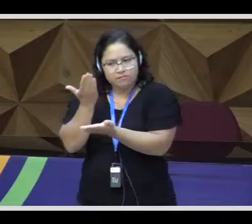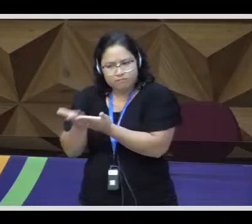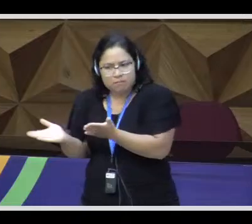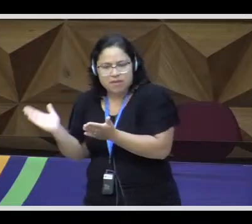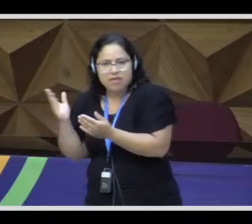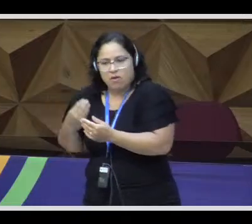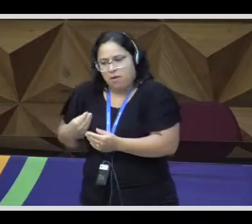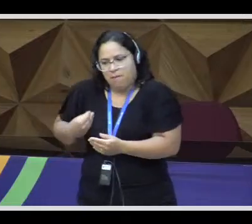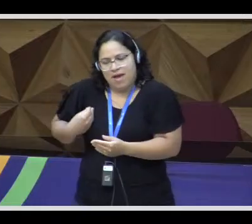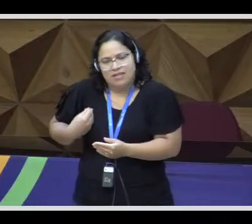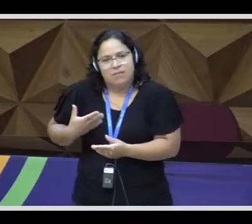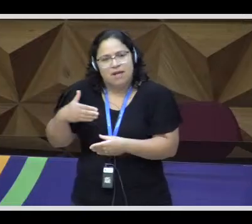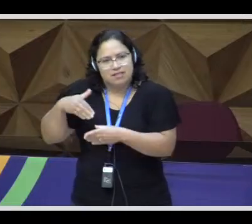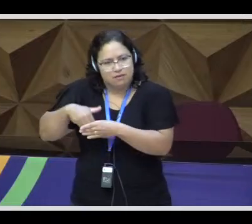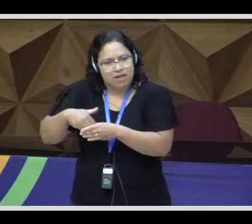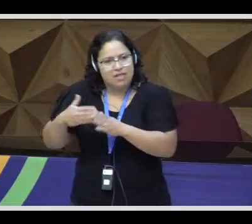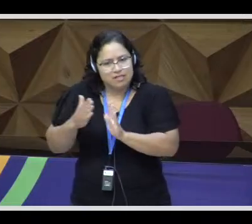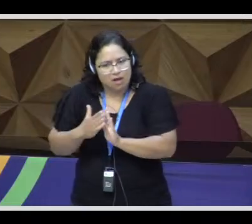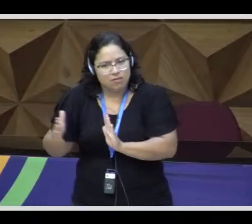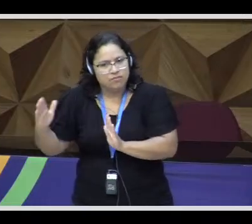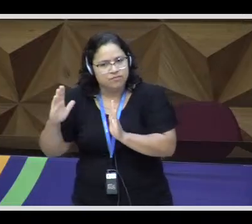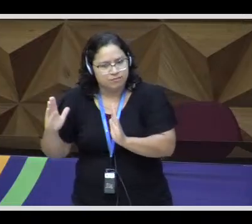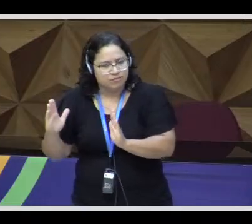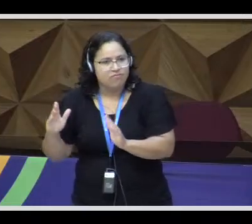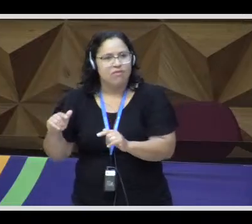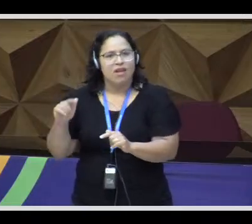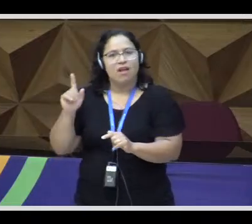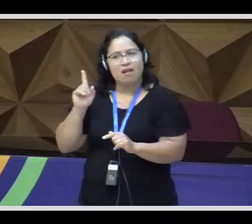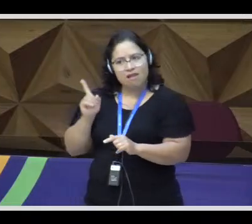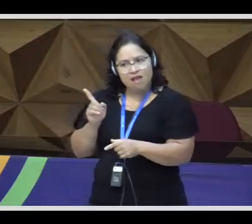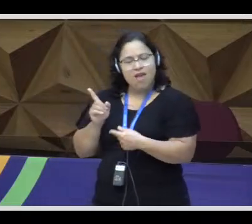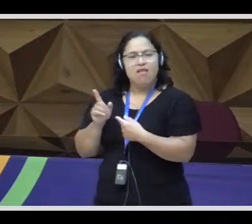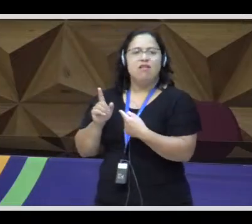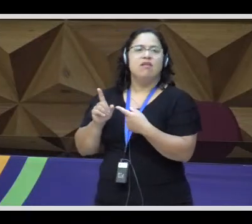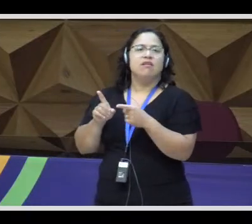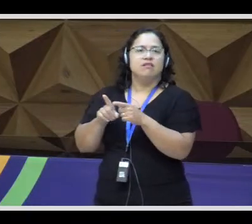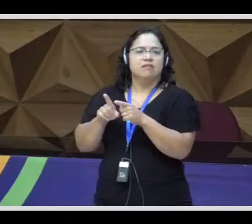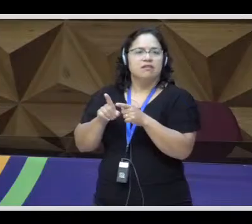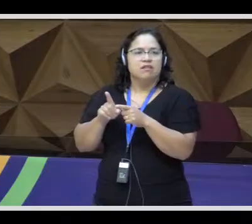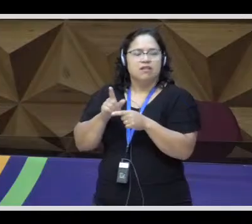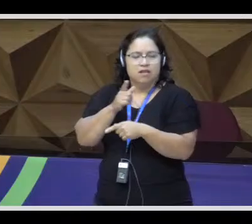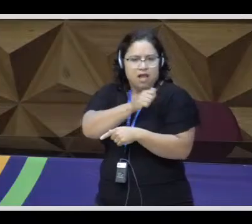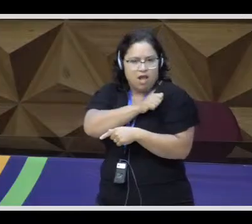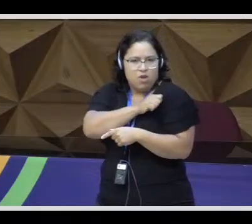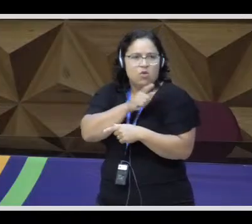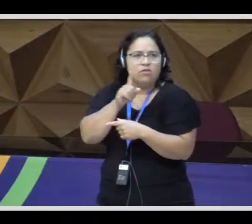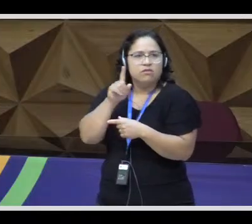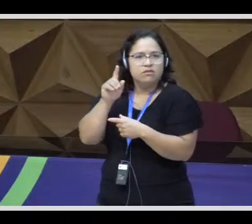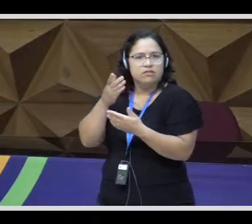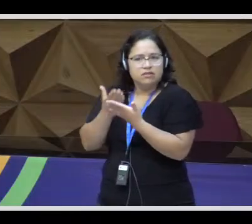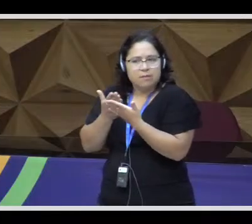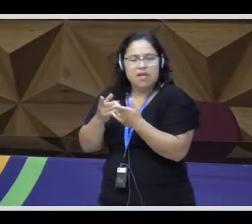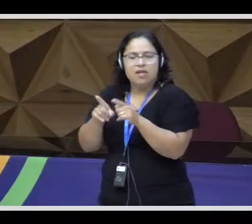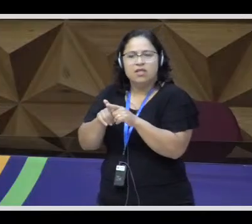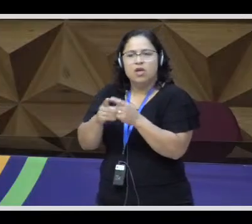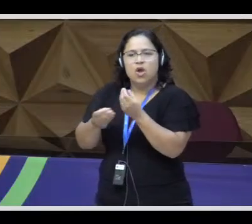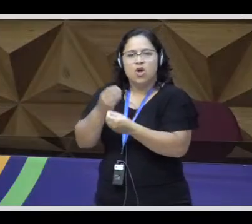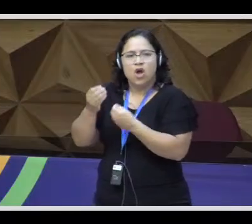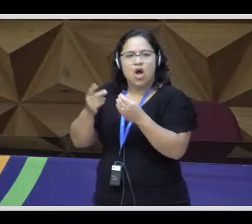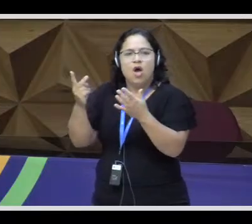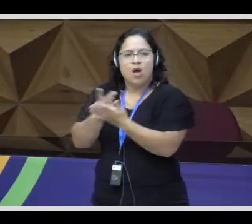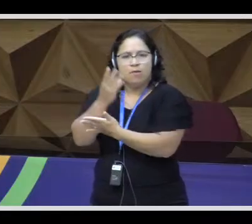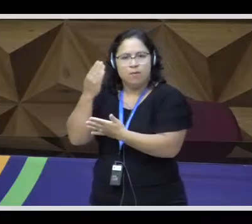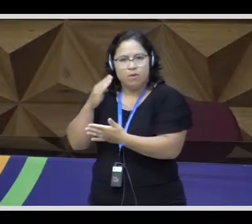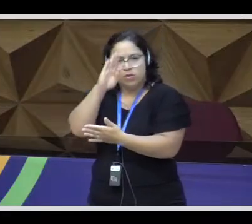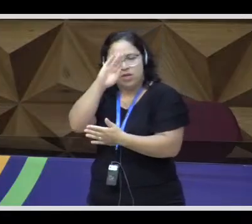that election, and then he's also studying the effect of the knife of Bolsonaro in 2018 election. And